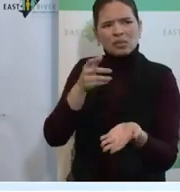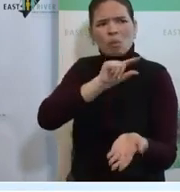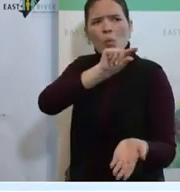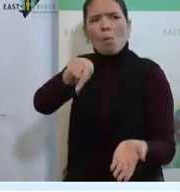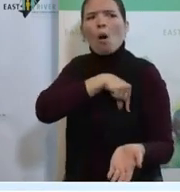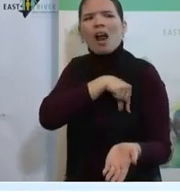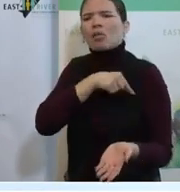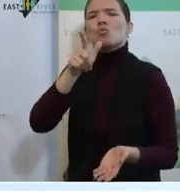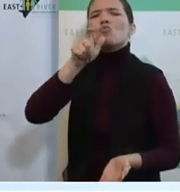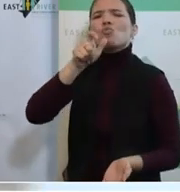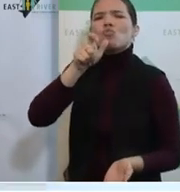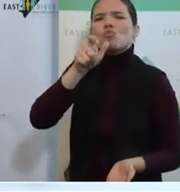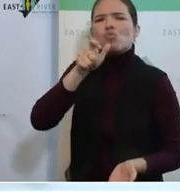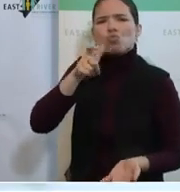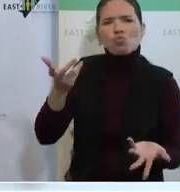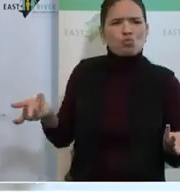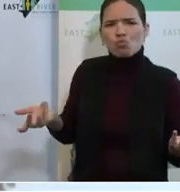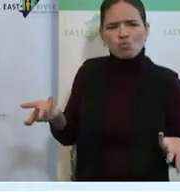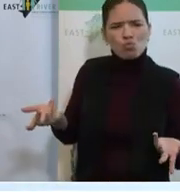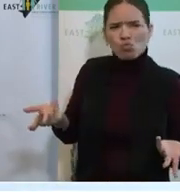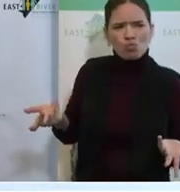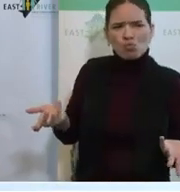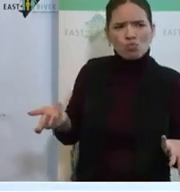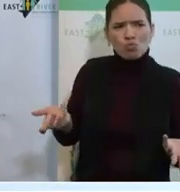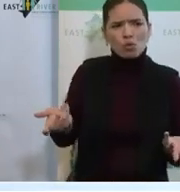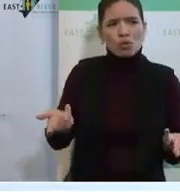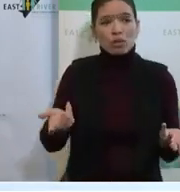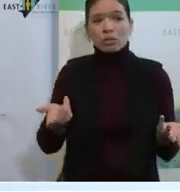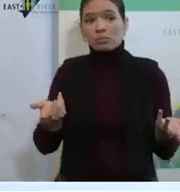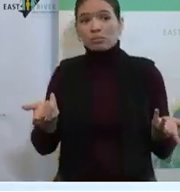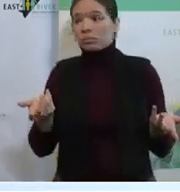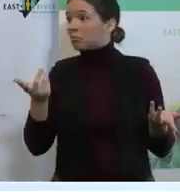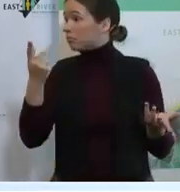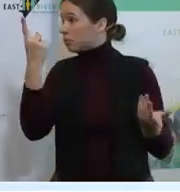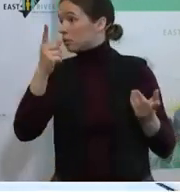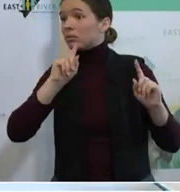in the district? Who wants to answer that question?